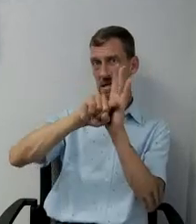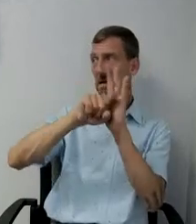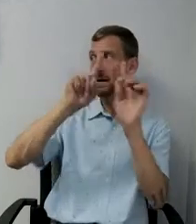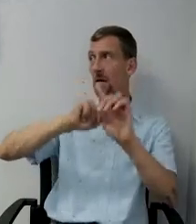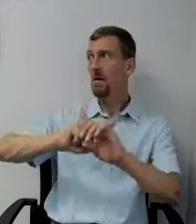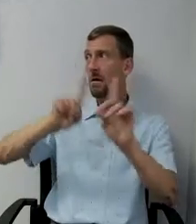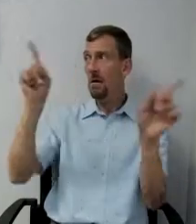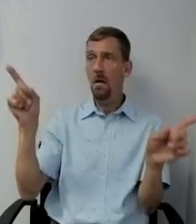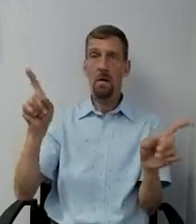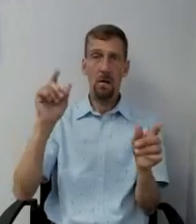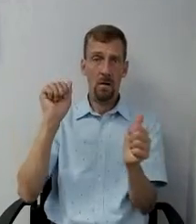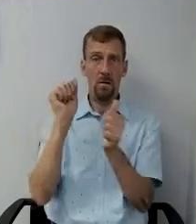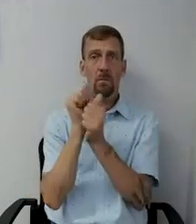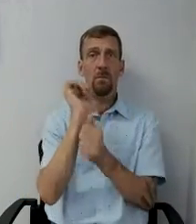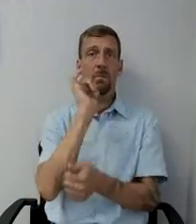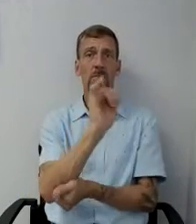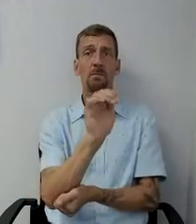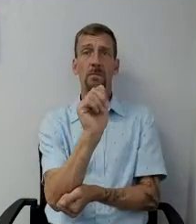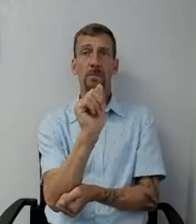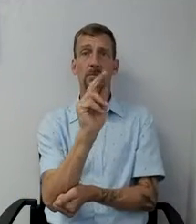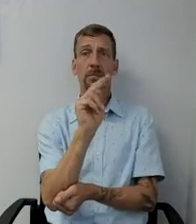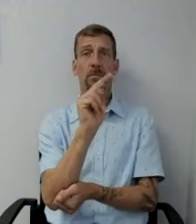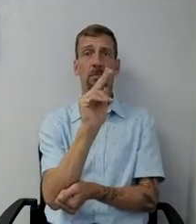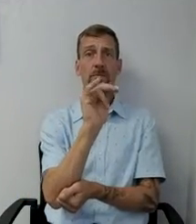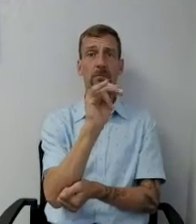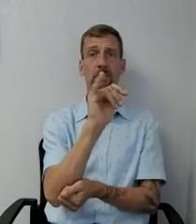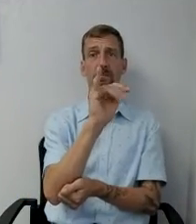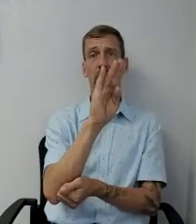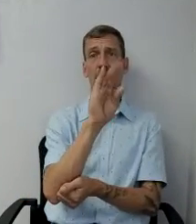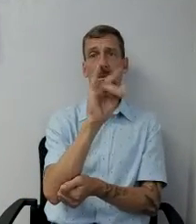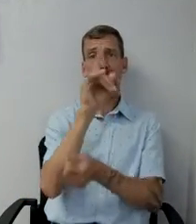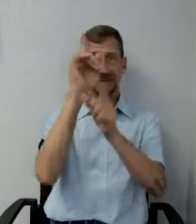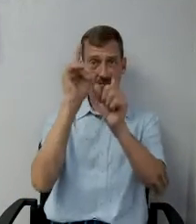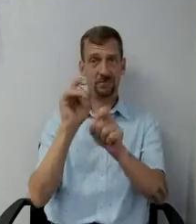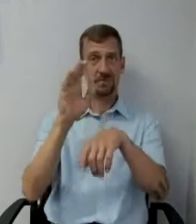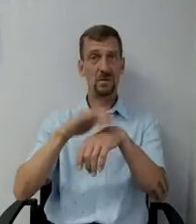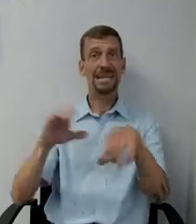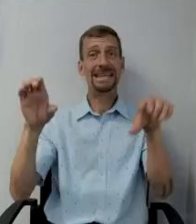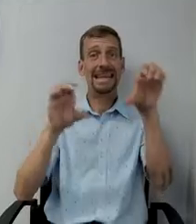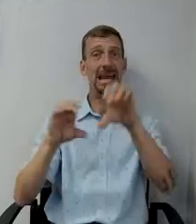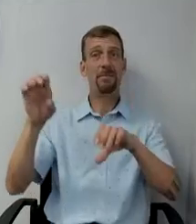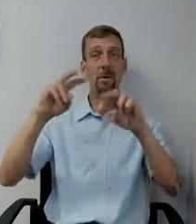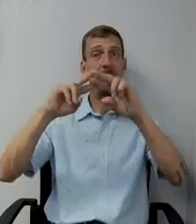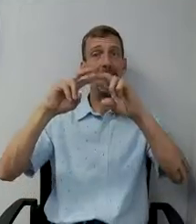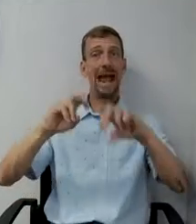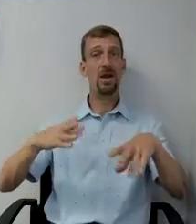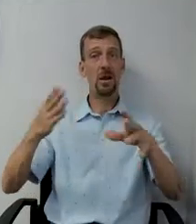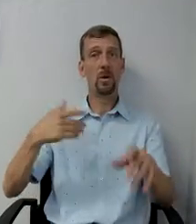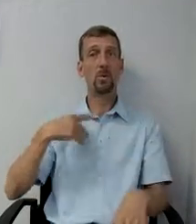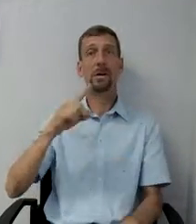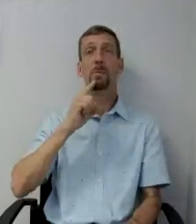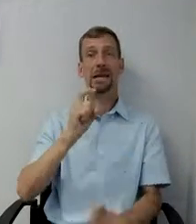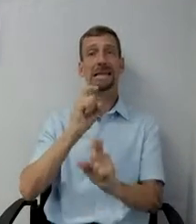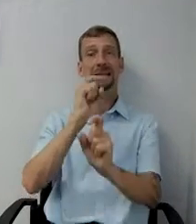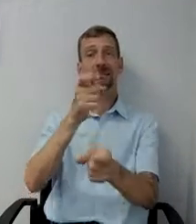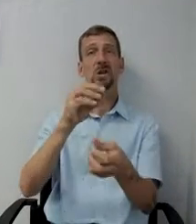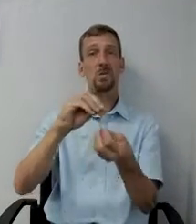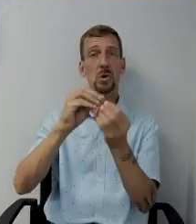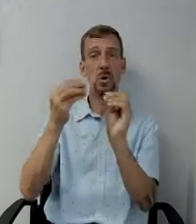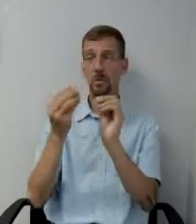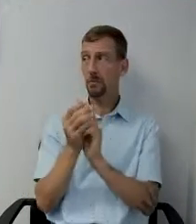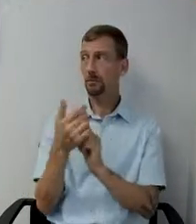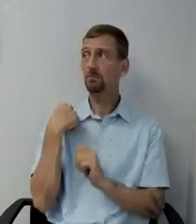But with this particular antibody testing we're doing on the chemical analyzer, we actually give you a number too. We can tell